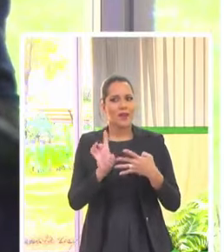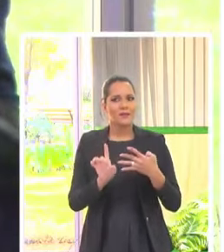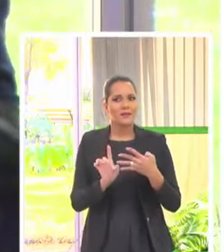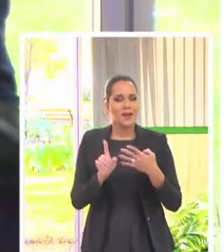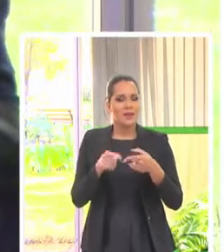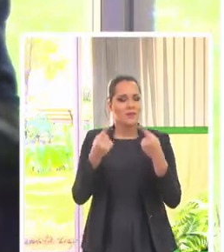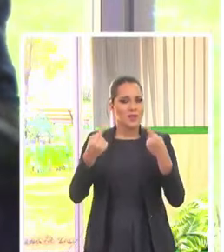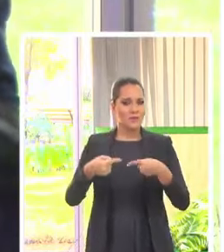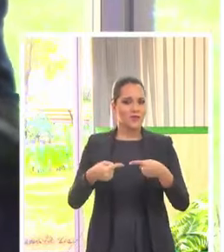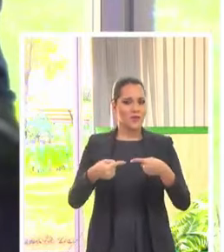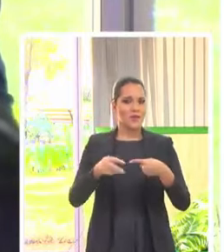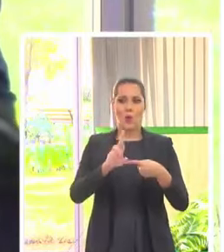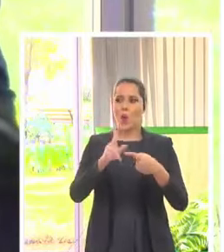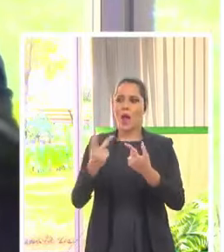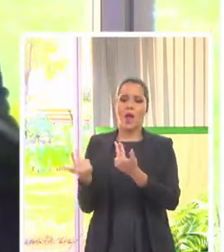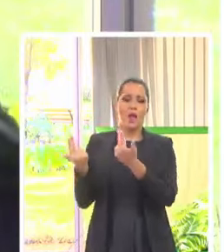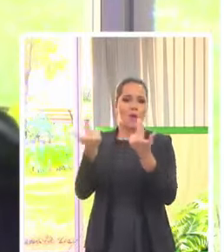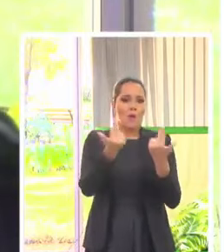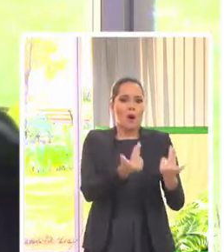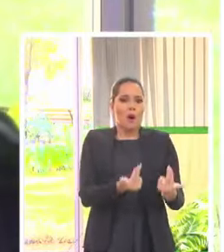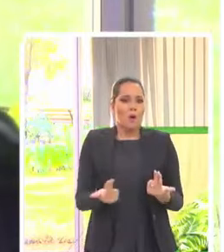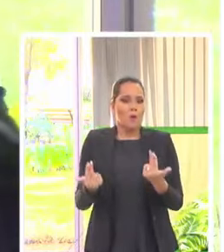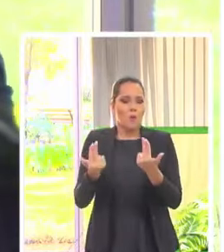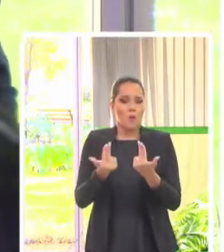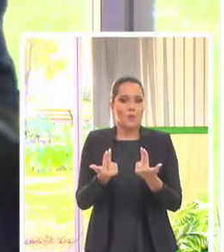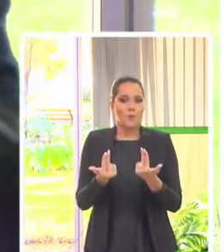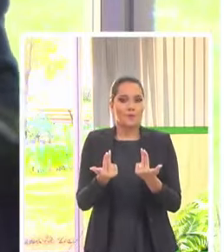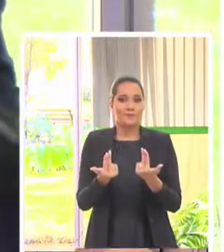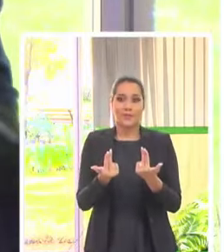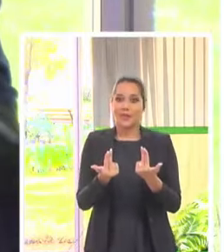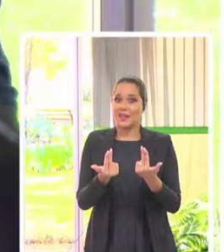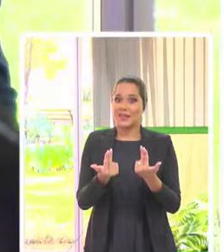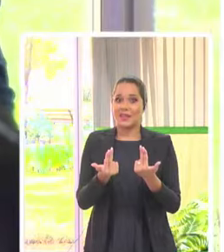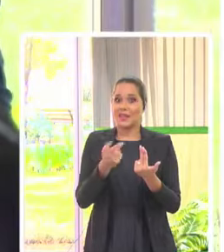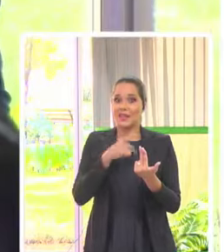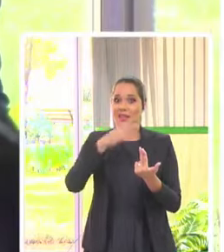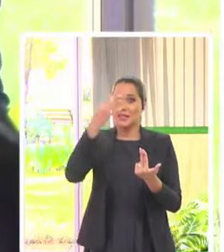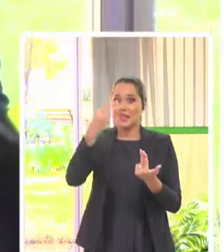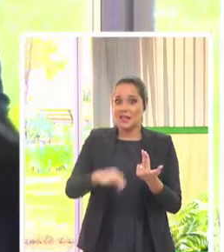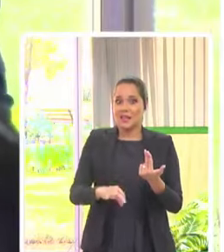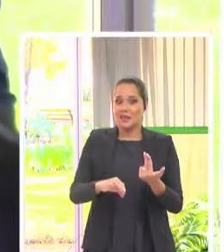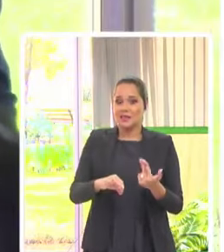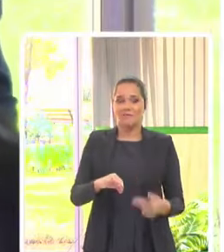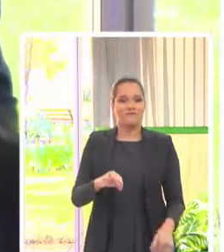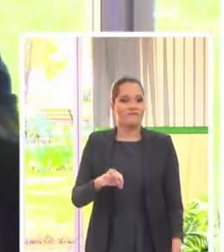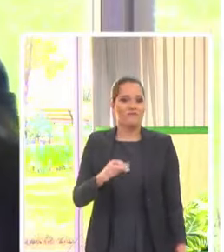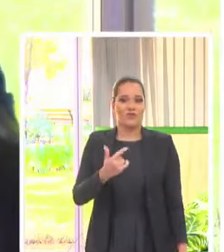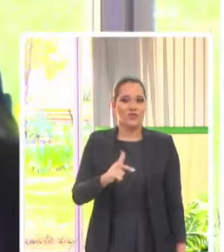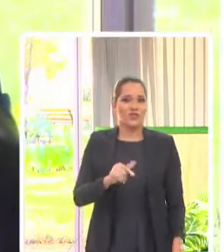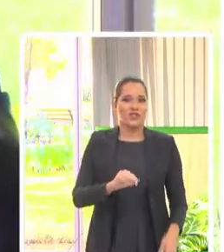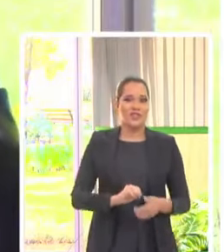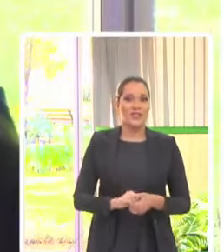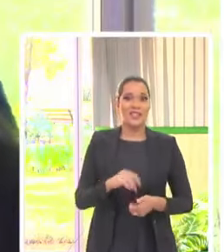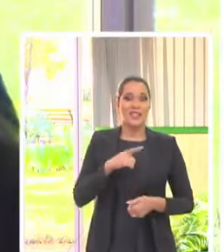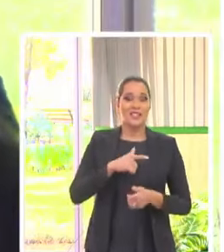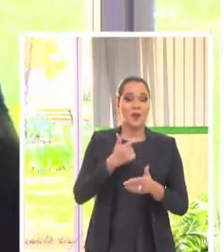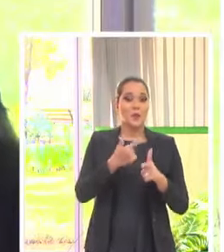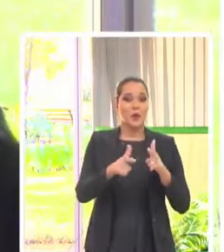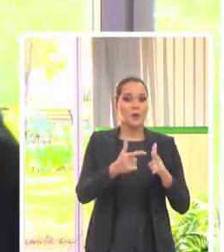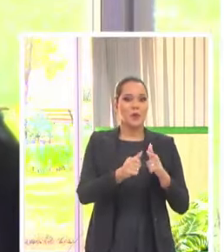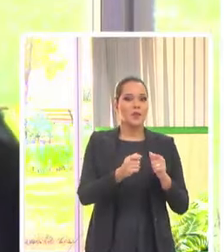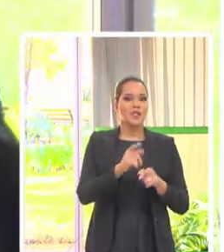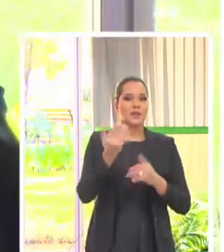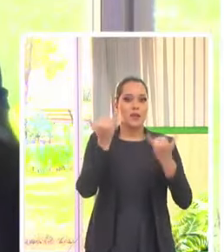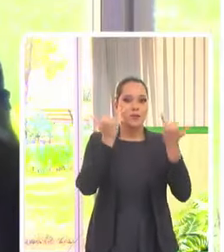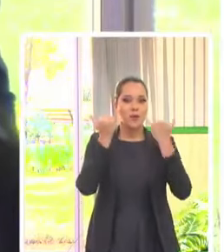universal. And they were not verifiable. So there were issues of duplication, issues of